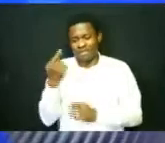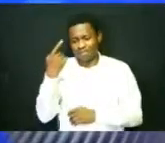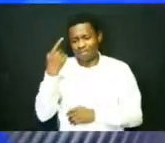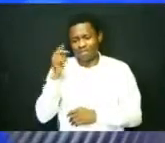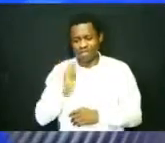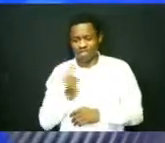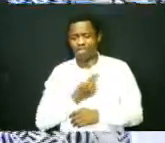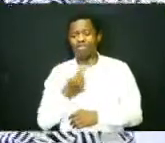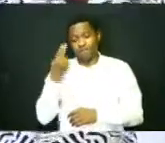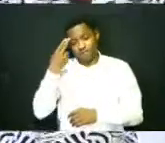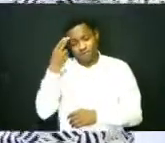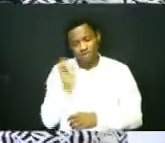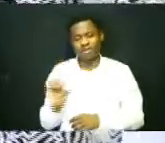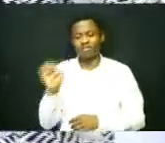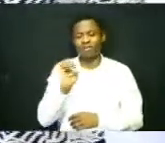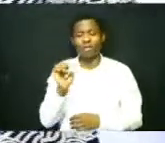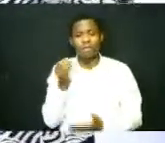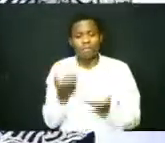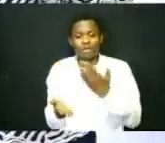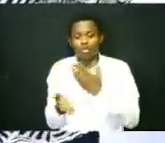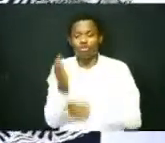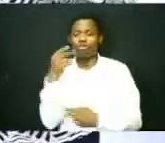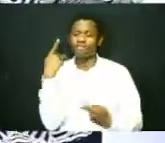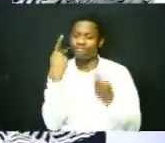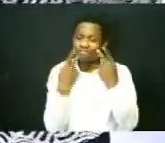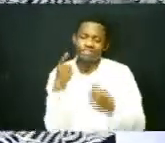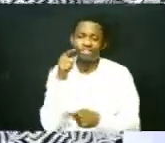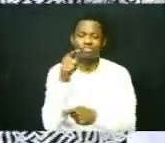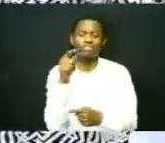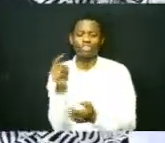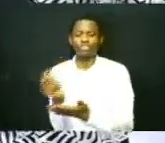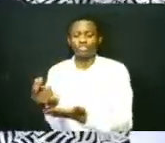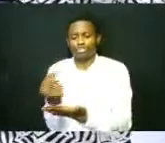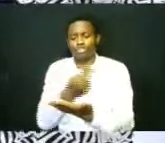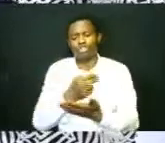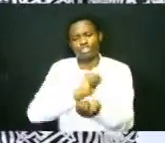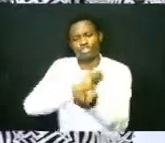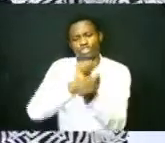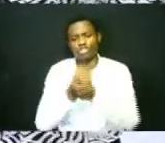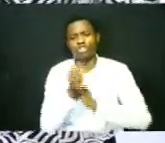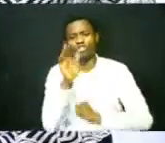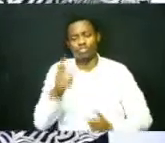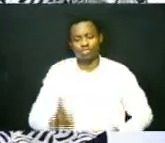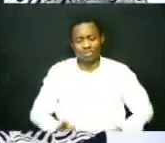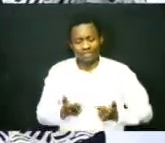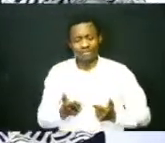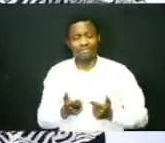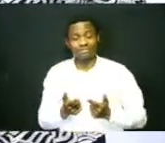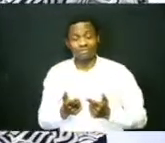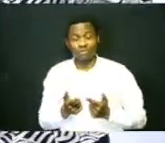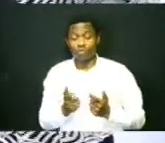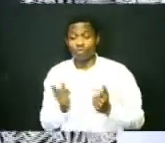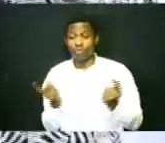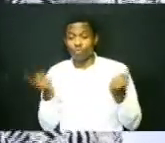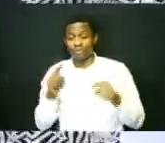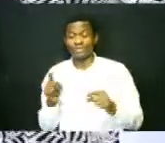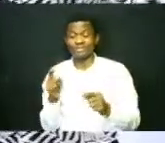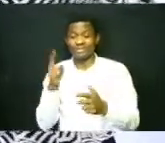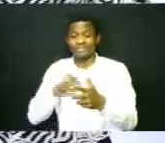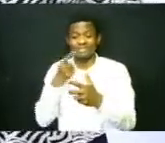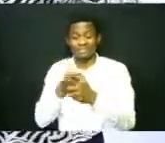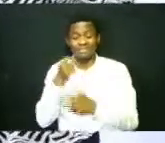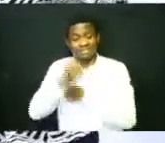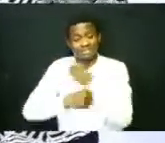you and turn things around. And come 2023 by this time. If the Lord